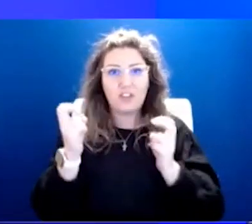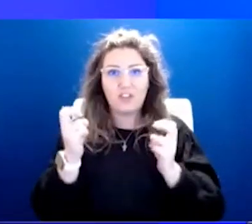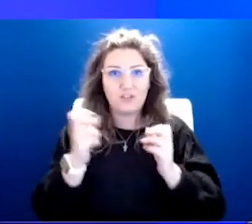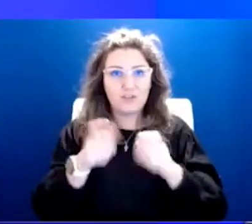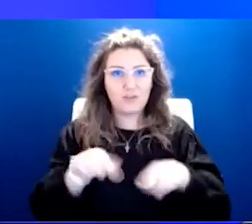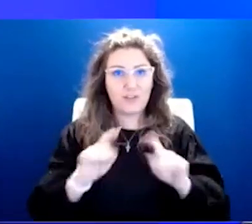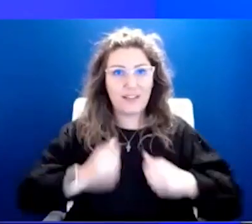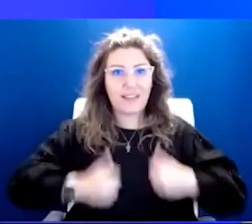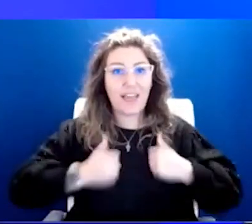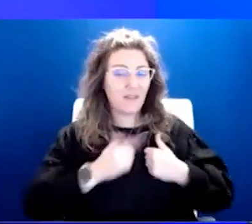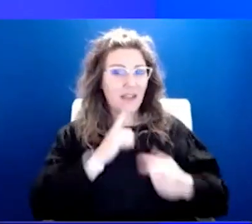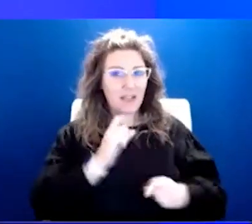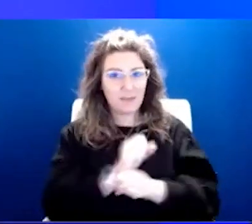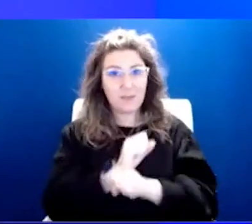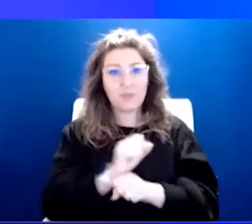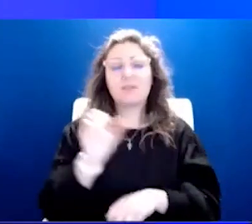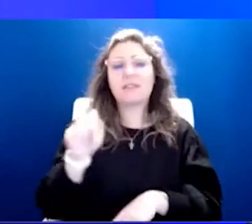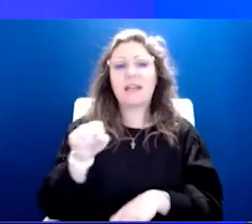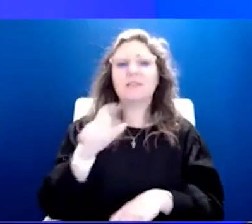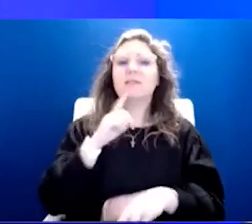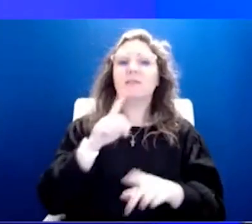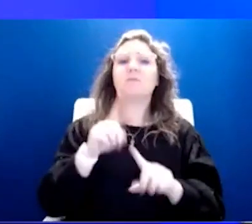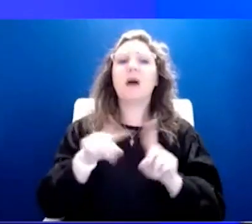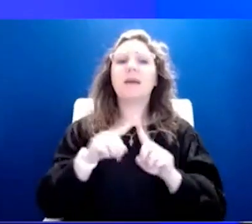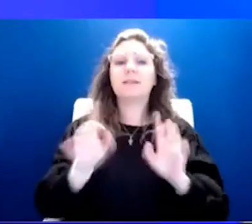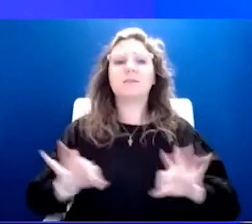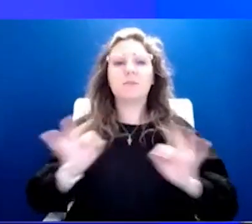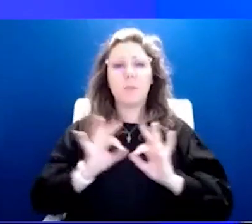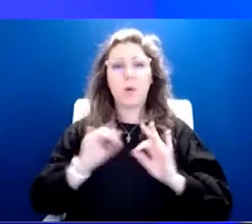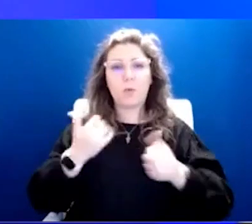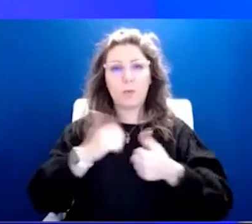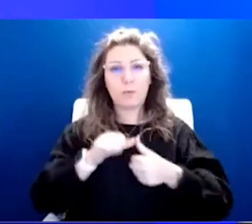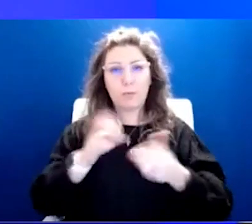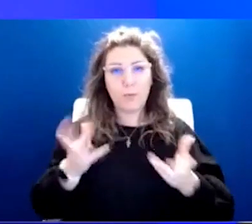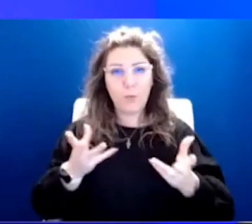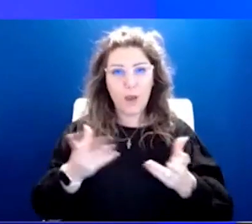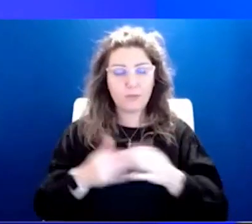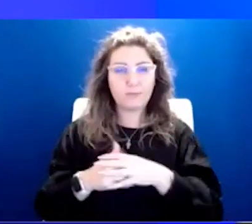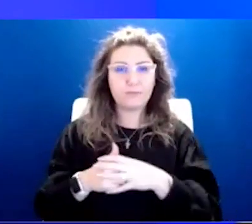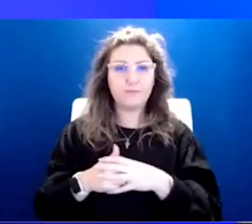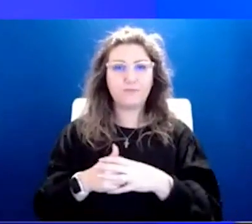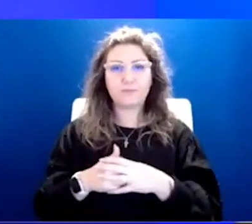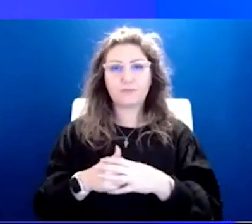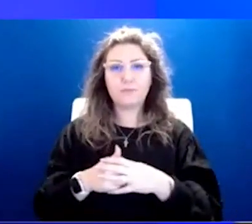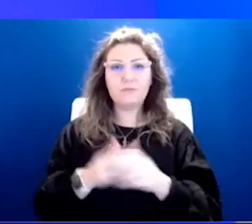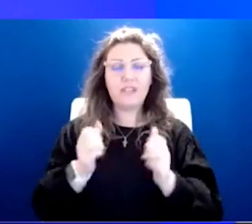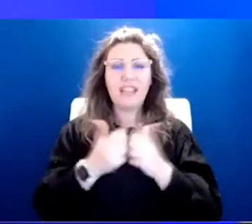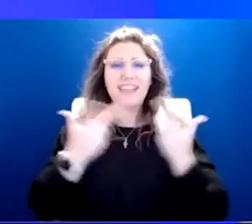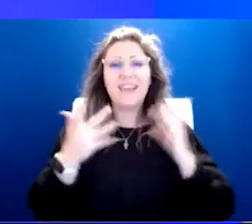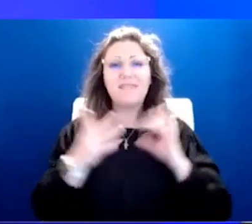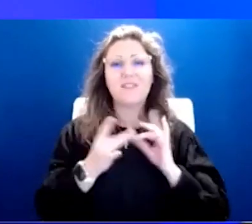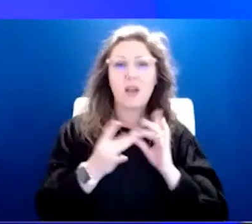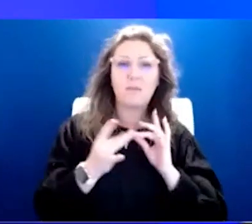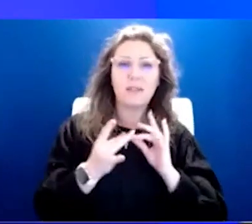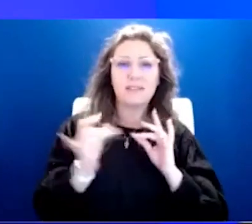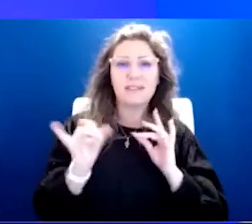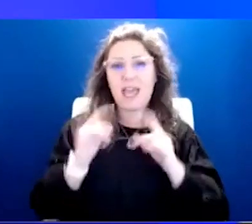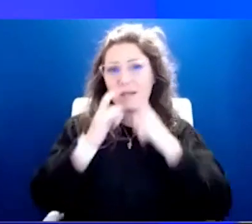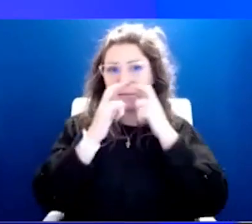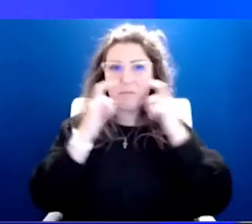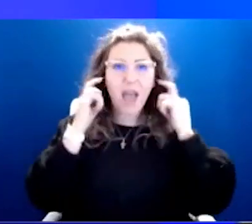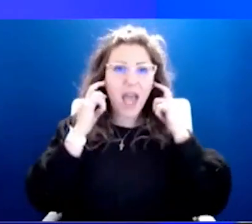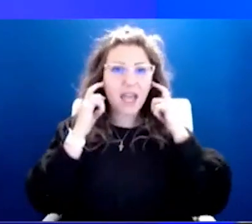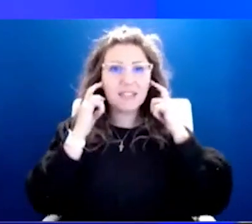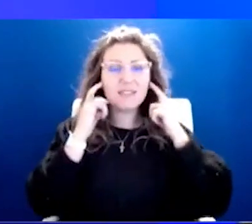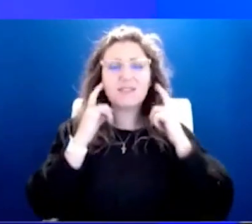right. On the other hand, I think that it's important to remember, you know, we get a lot of comments about how the masks are somehow